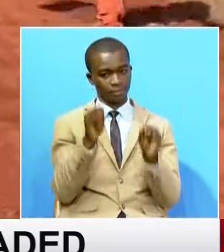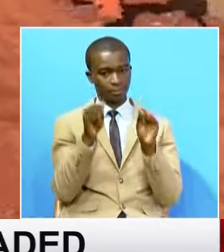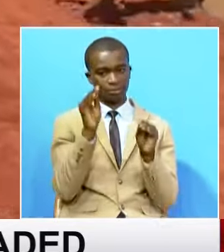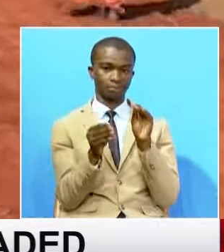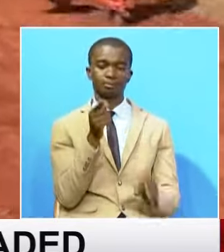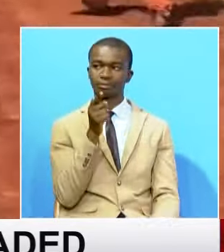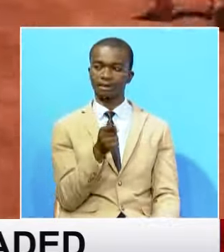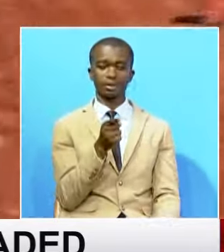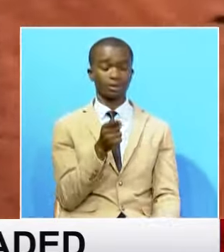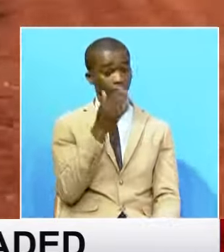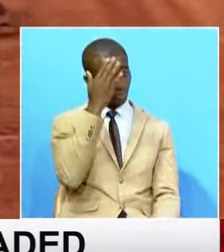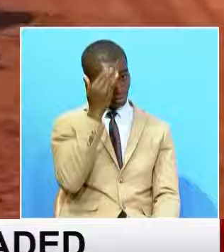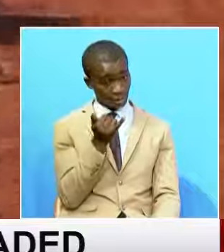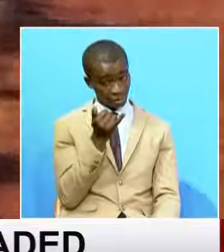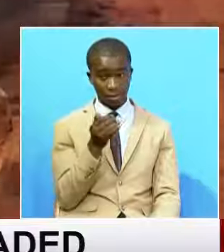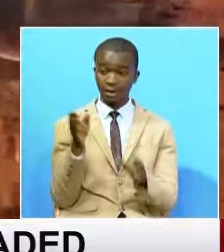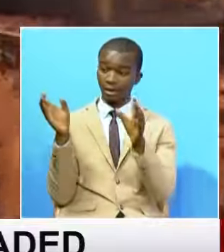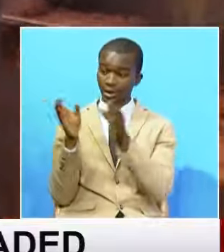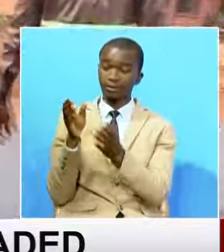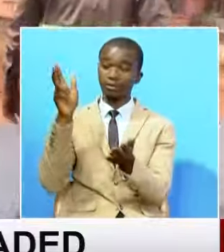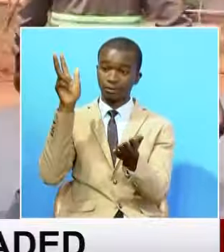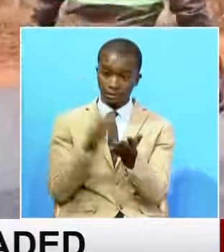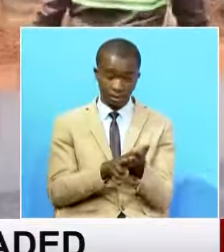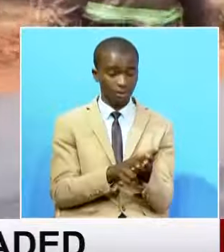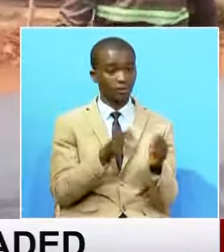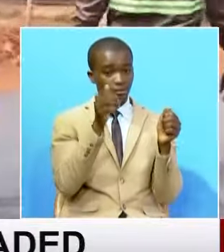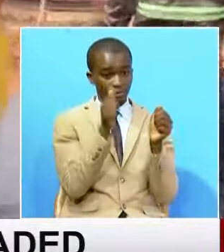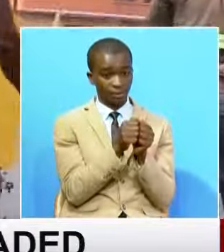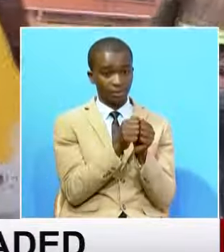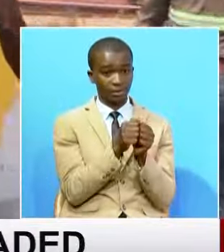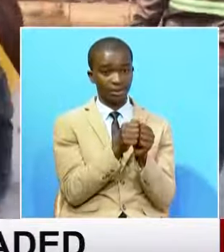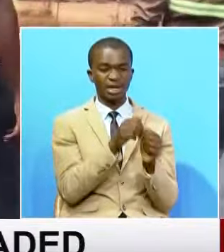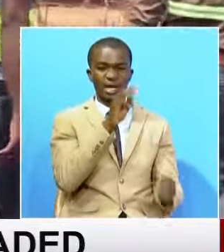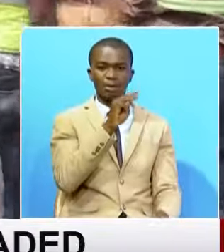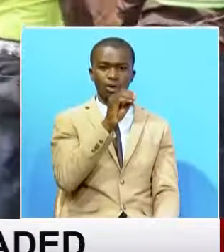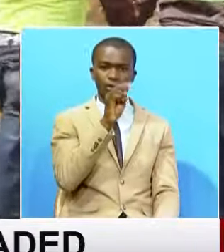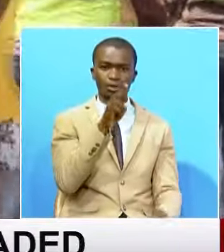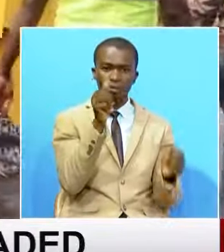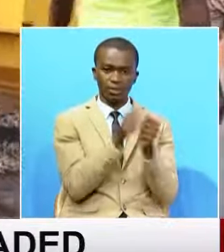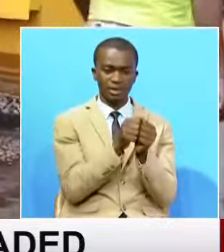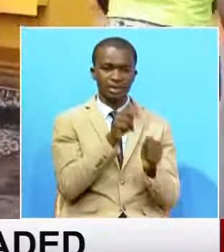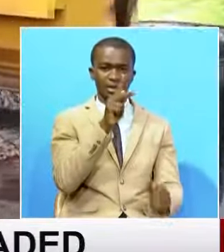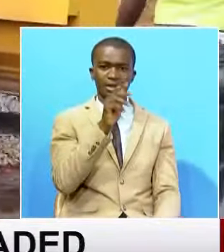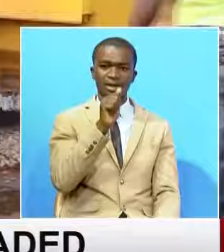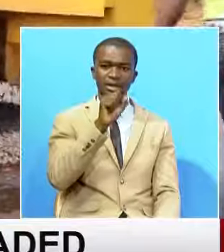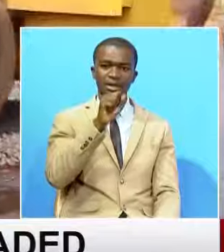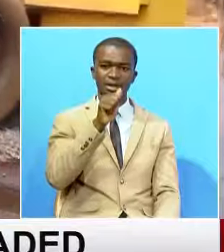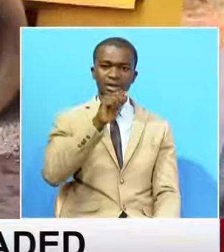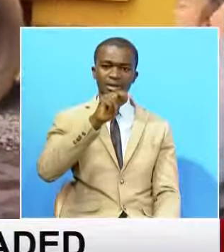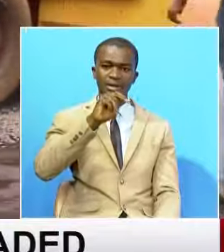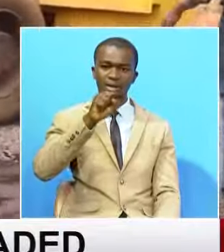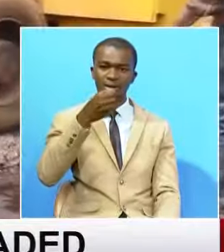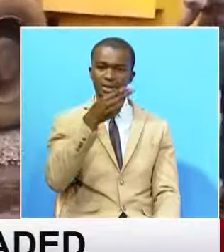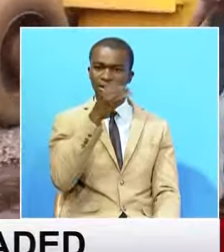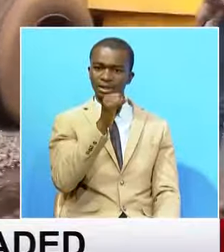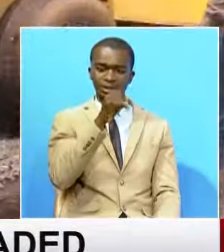the MOU that the council has with Kansanshi Mine to retain some of its property rates and channel it to